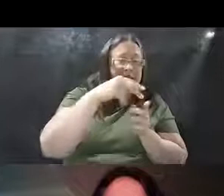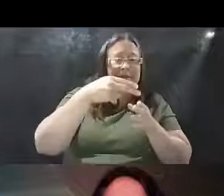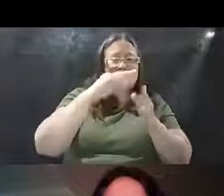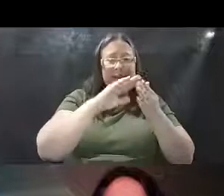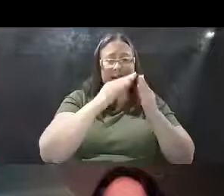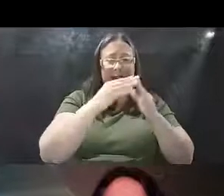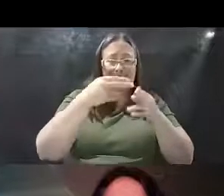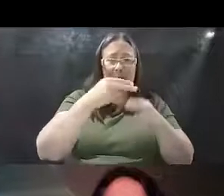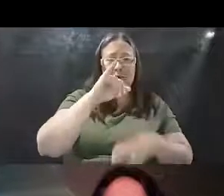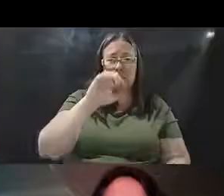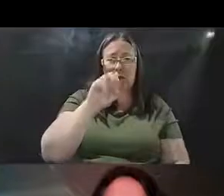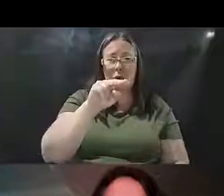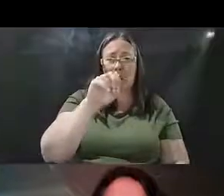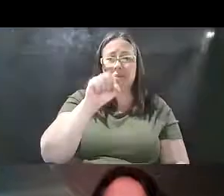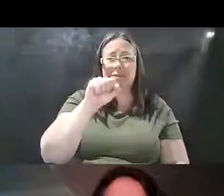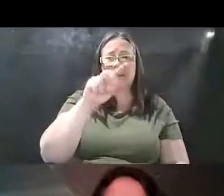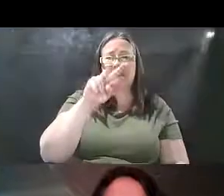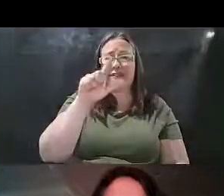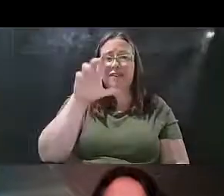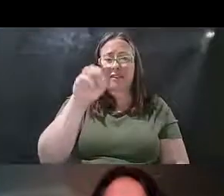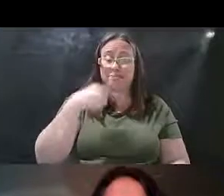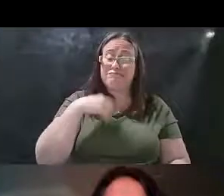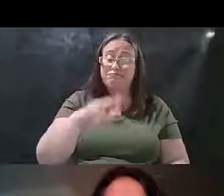Jonesville. I grew up on a small farm.